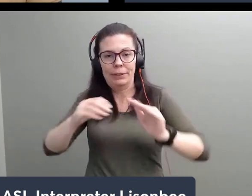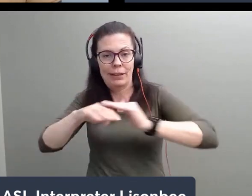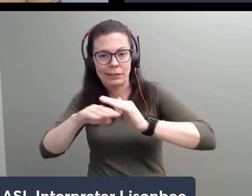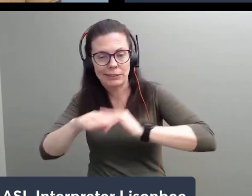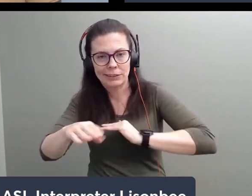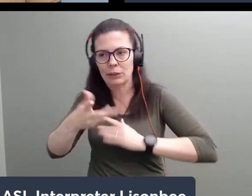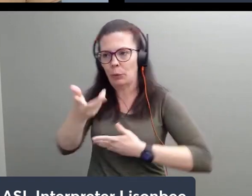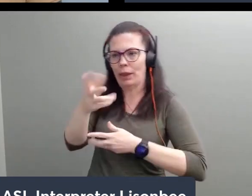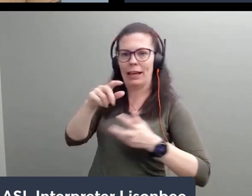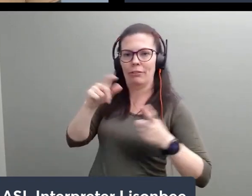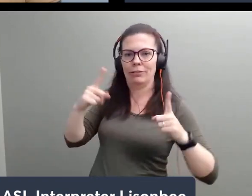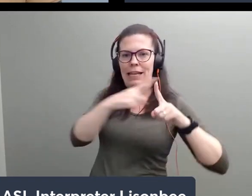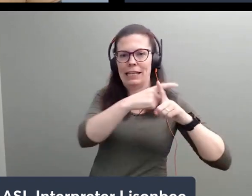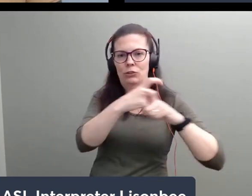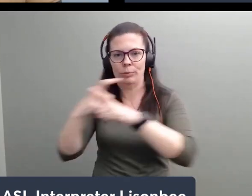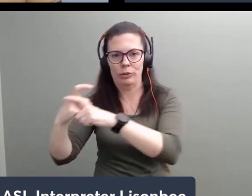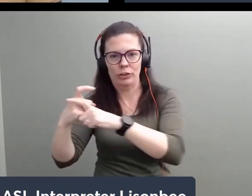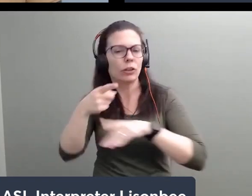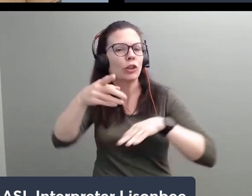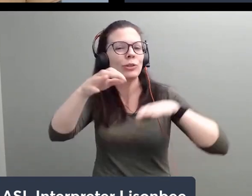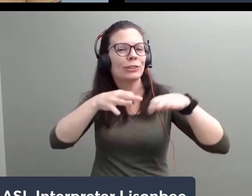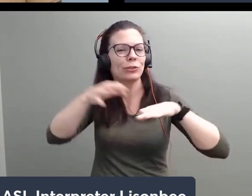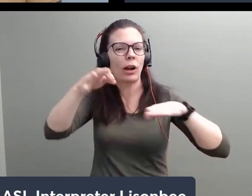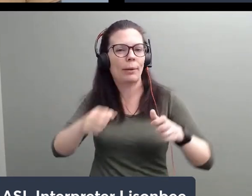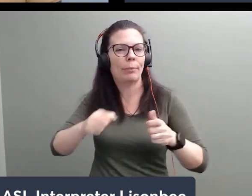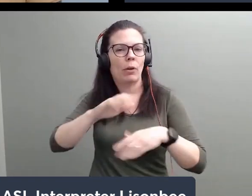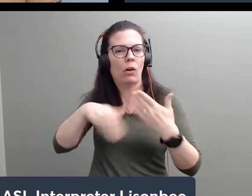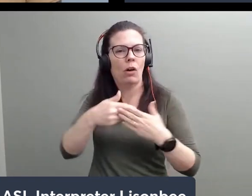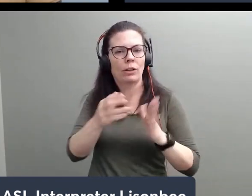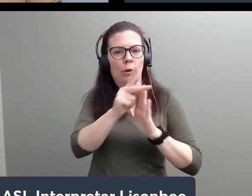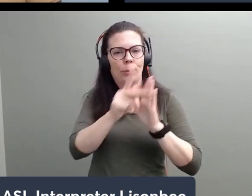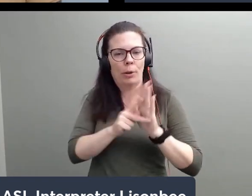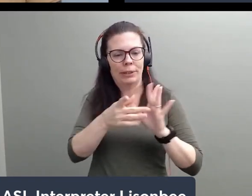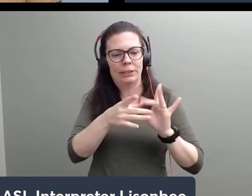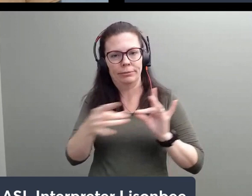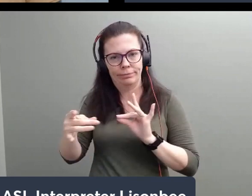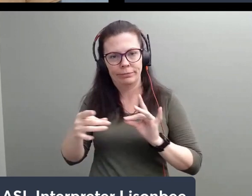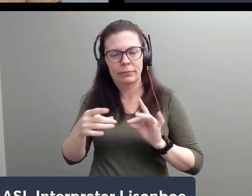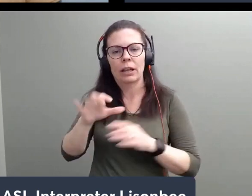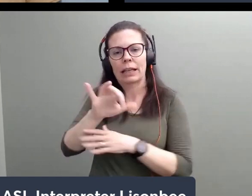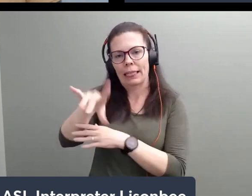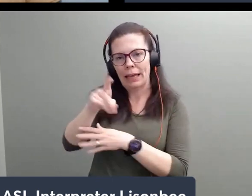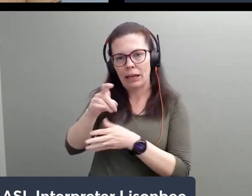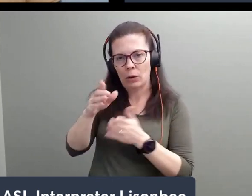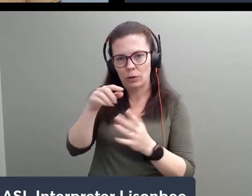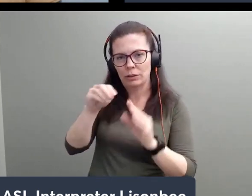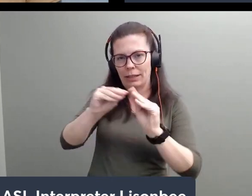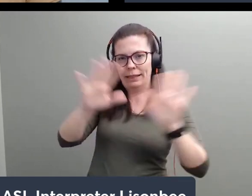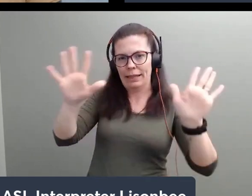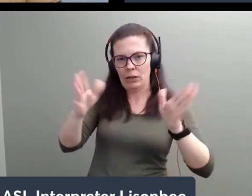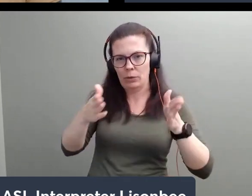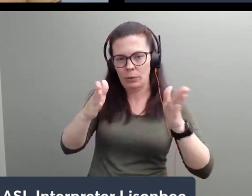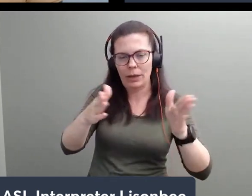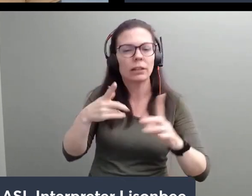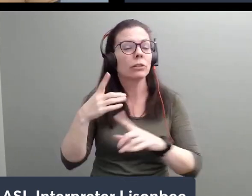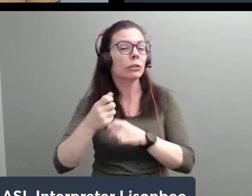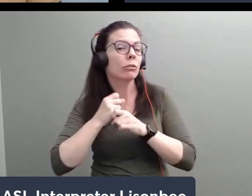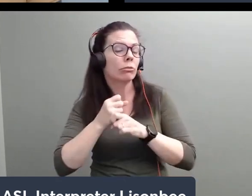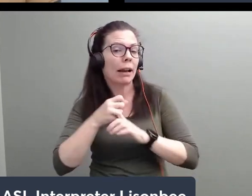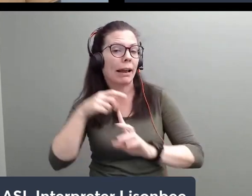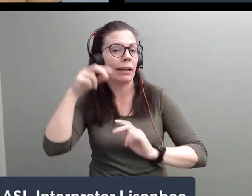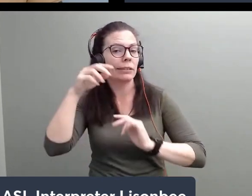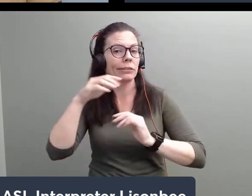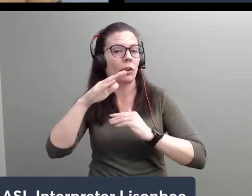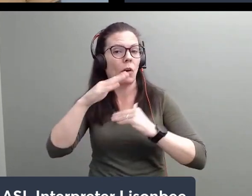you describe all of these properties in a declarative way. So as opposed to creating all of these